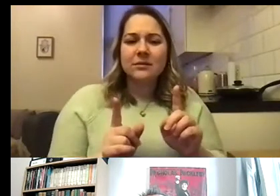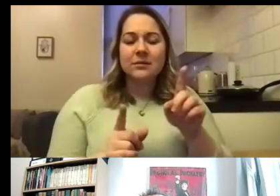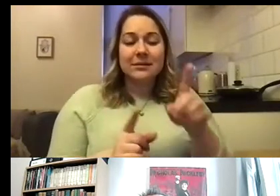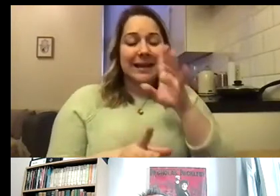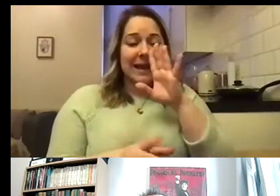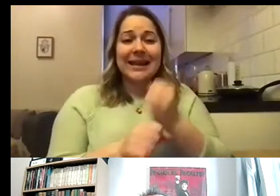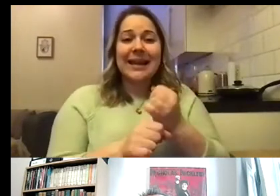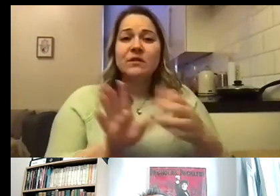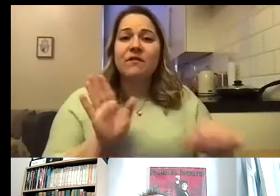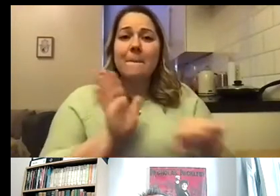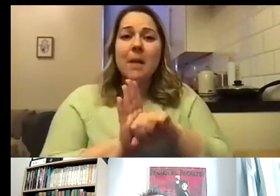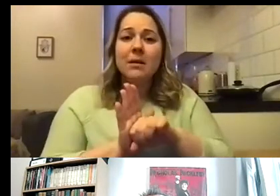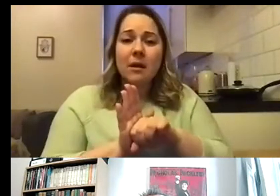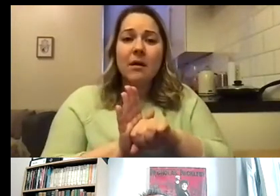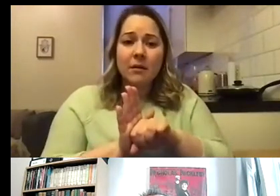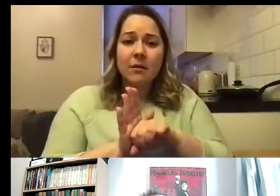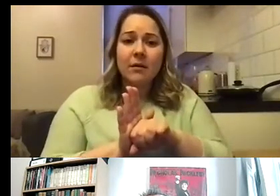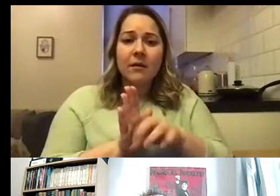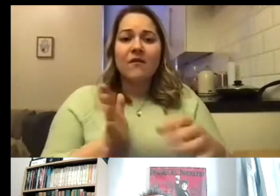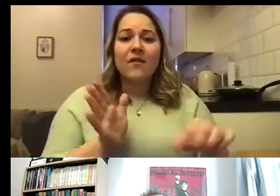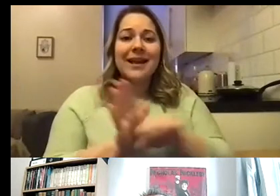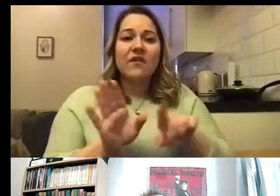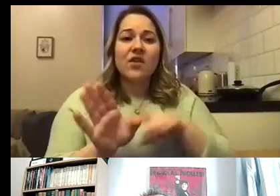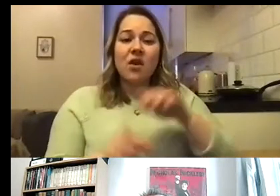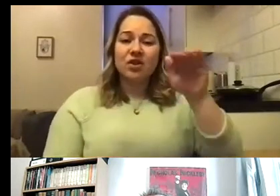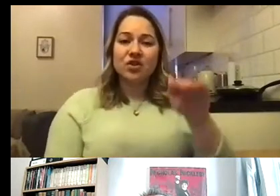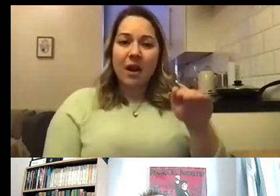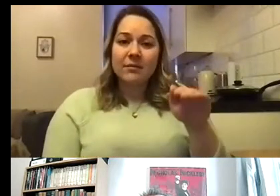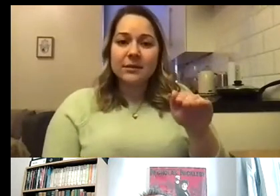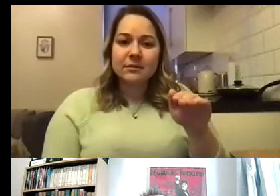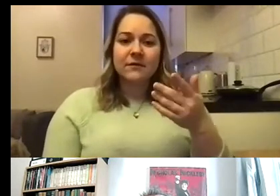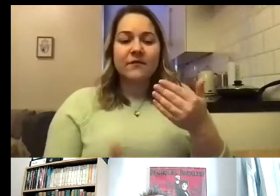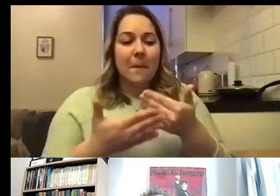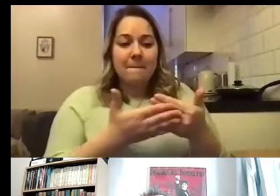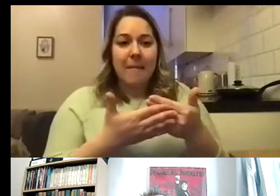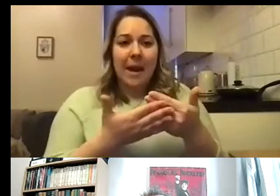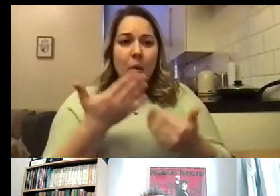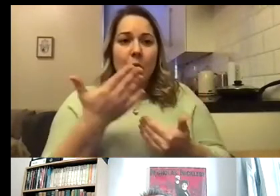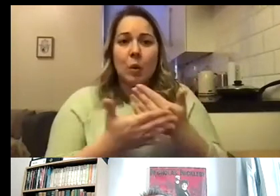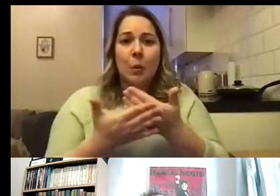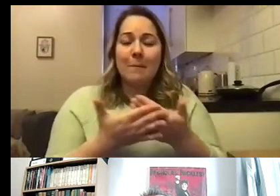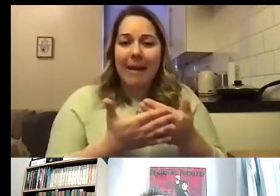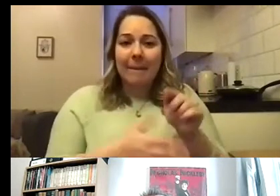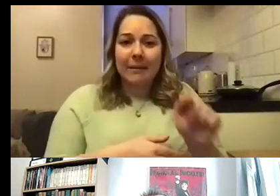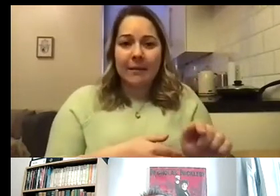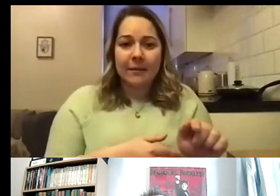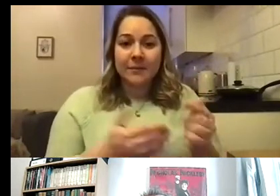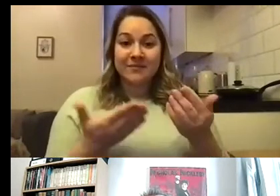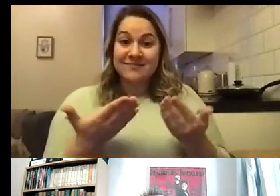of murder for the killing of a young child, a baby, a newborn baby. And now we